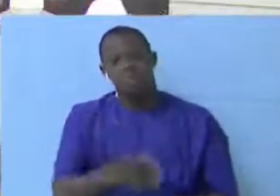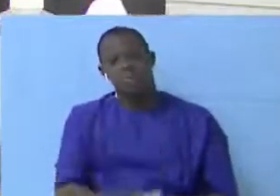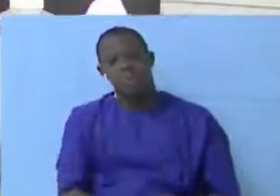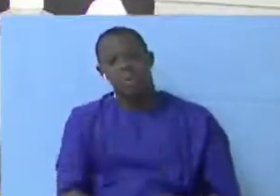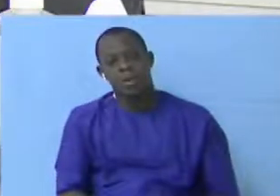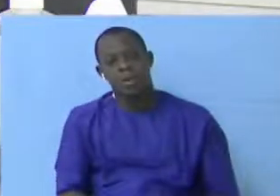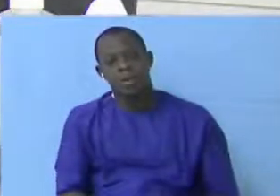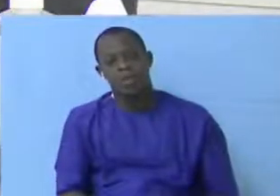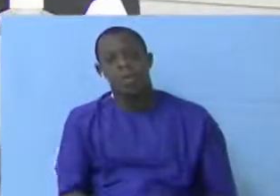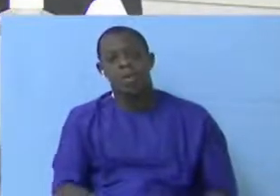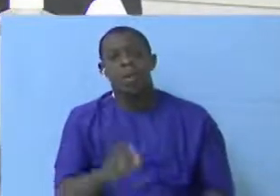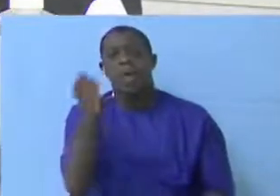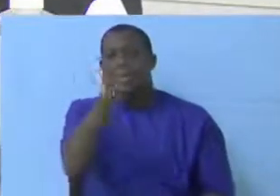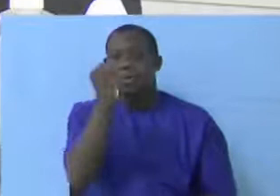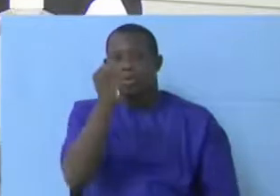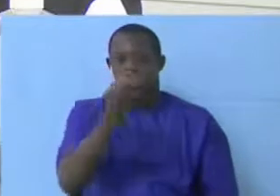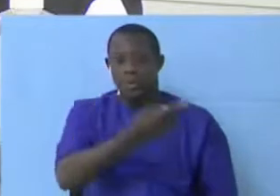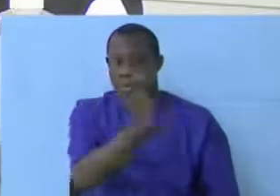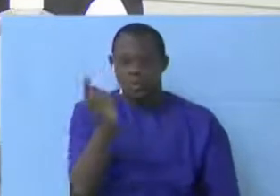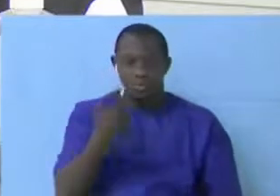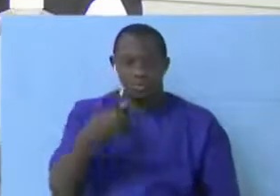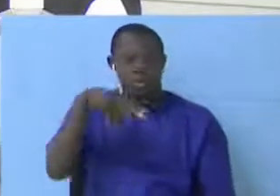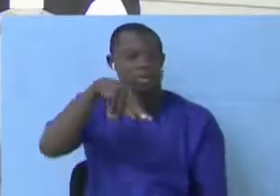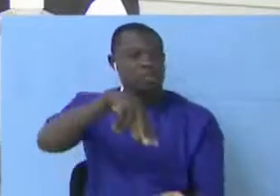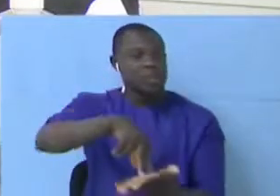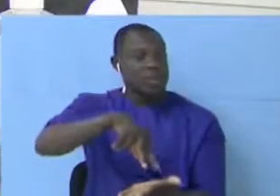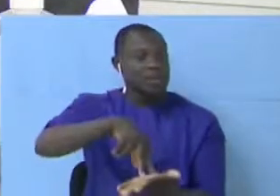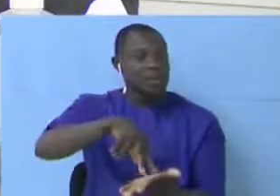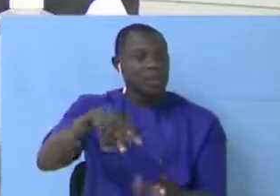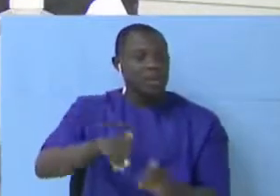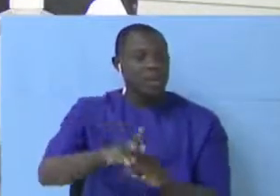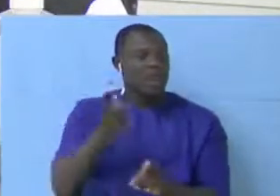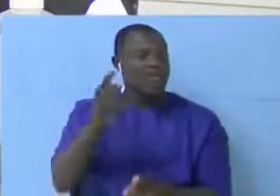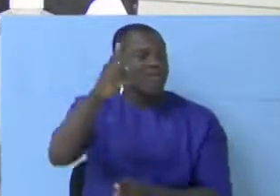Because they were standing on the far end,